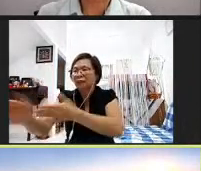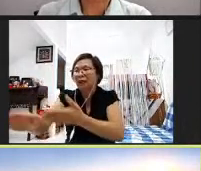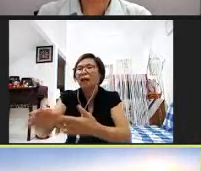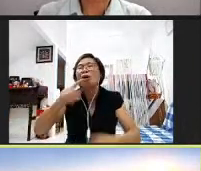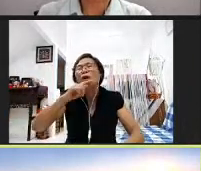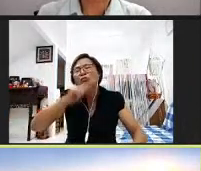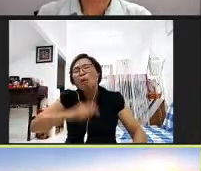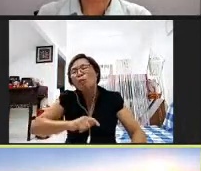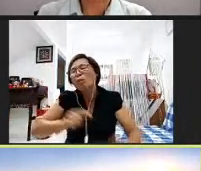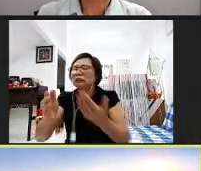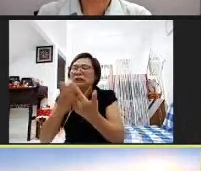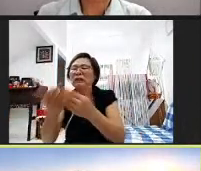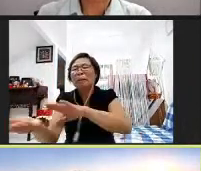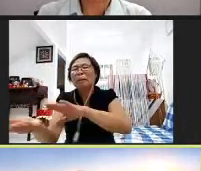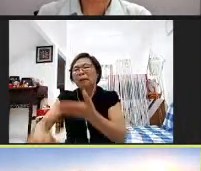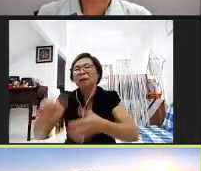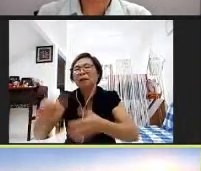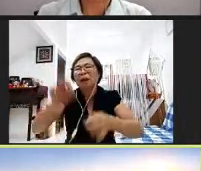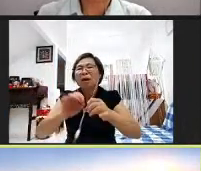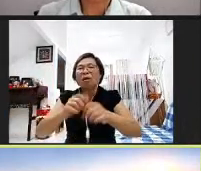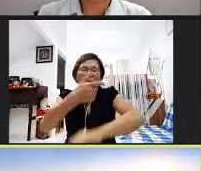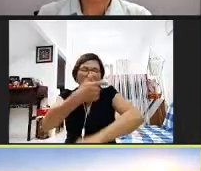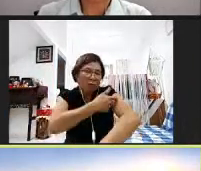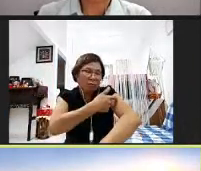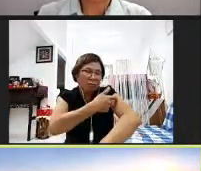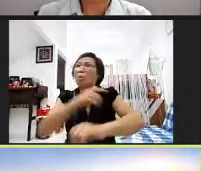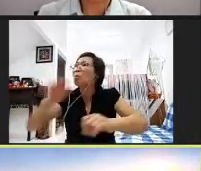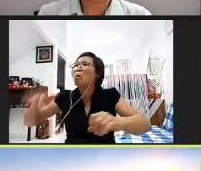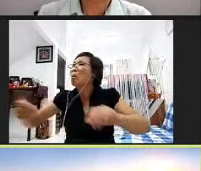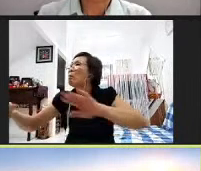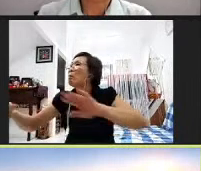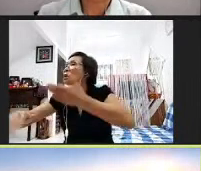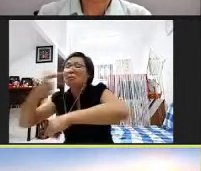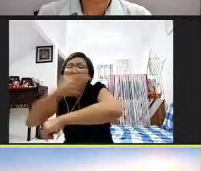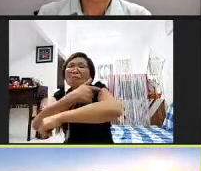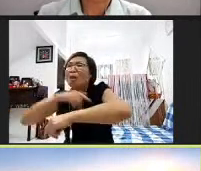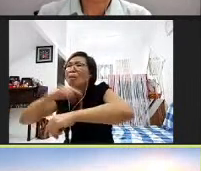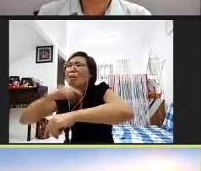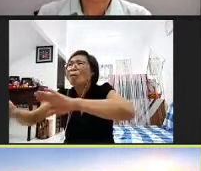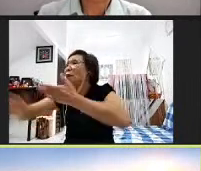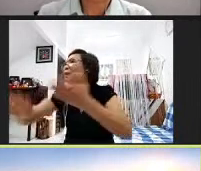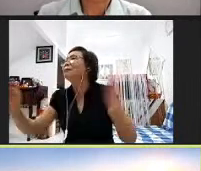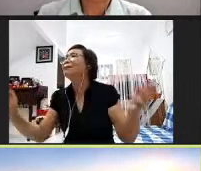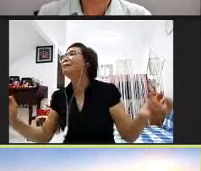get vaccination, anyone died so far? Nobody. So